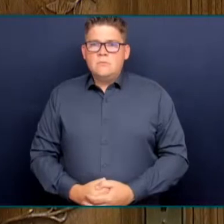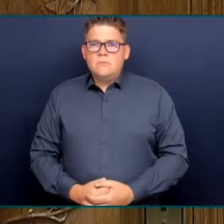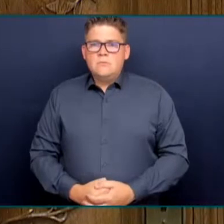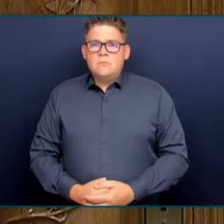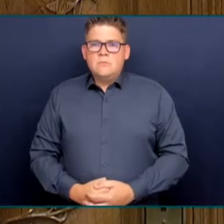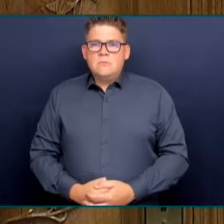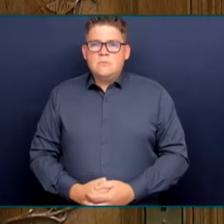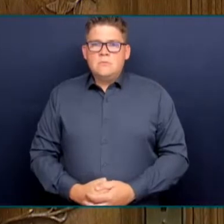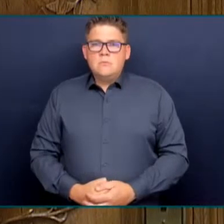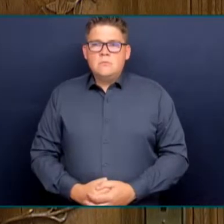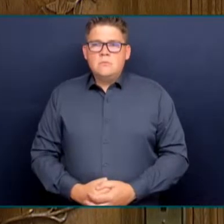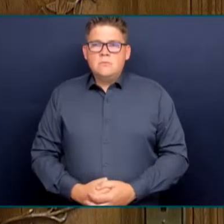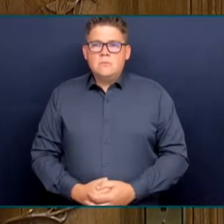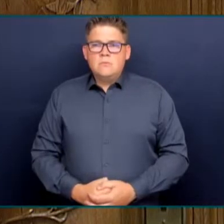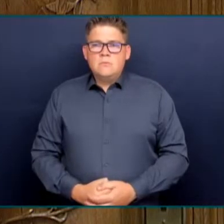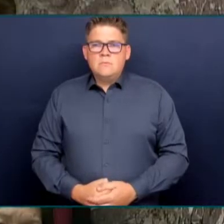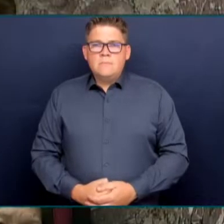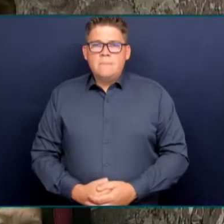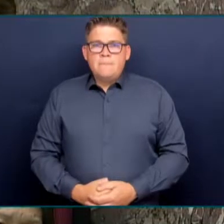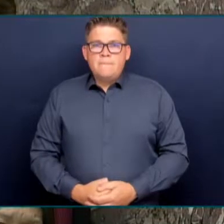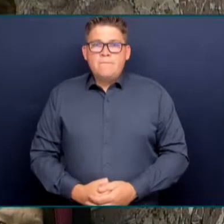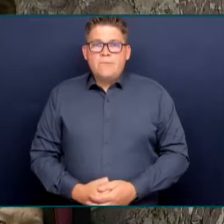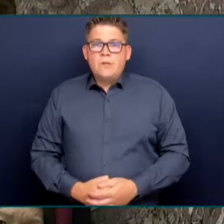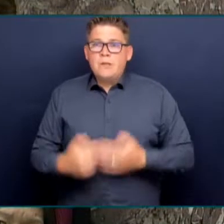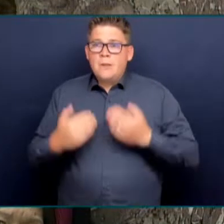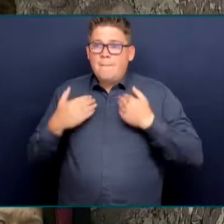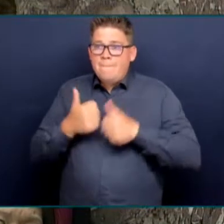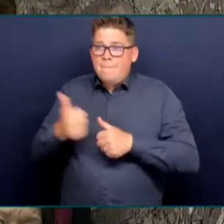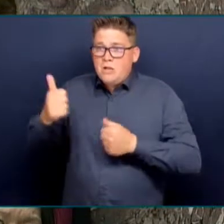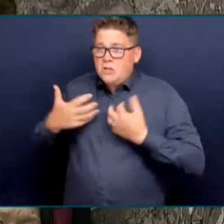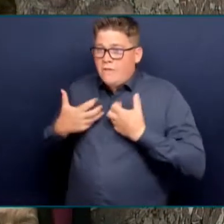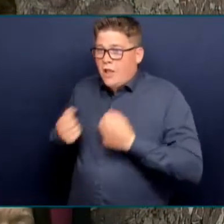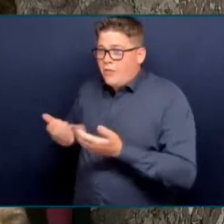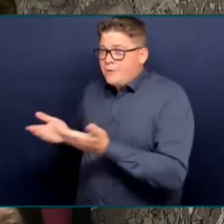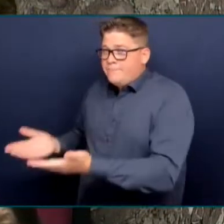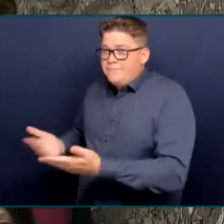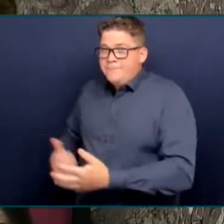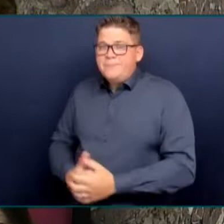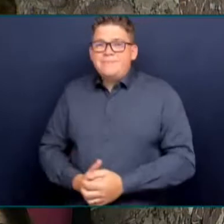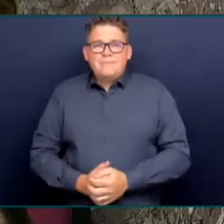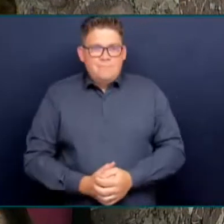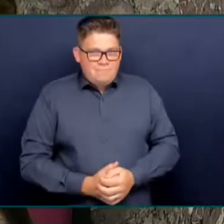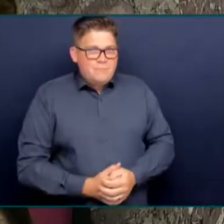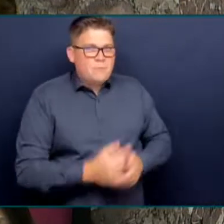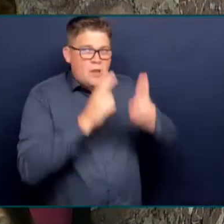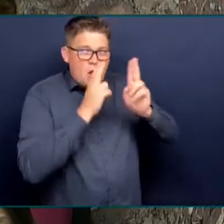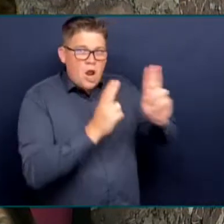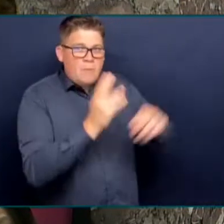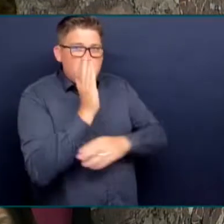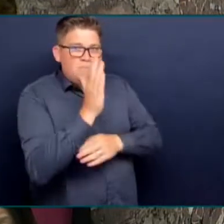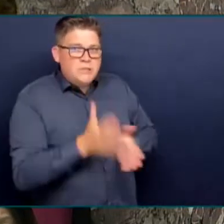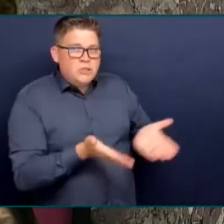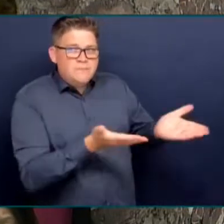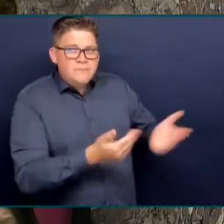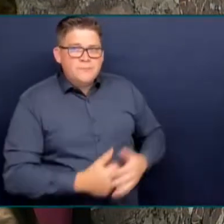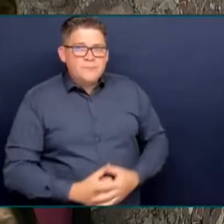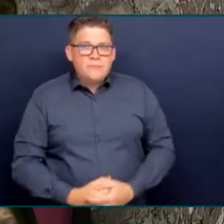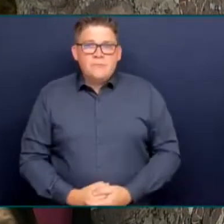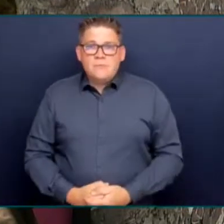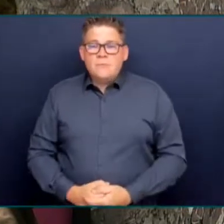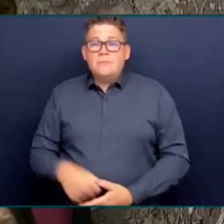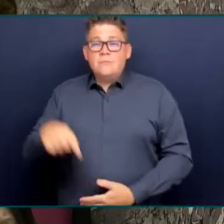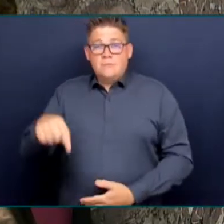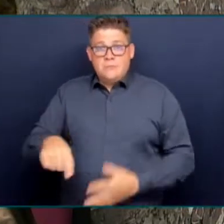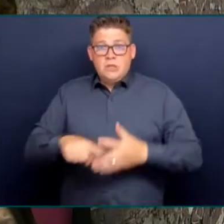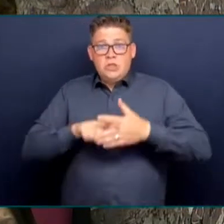Minister of Health. Thank you, Honourable Speaker. We started this question period, at least I did, talking about